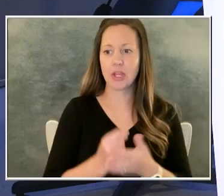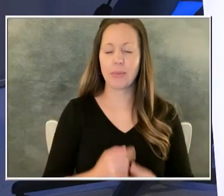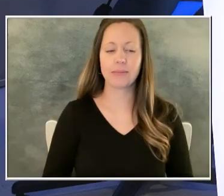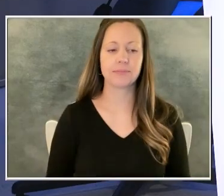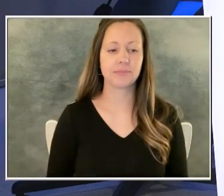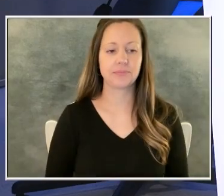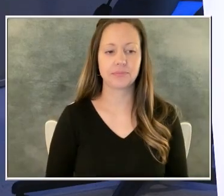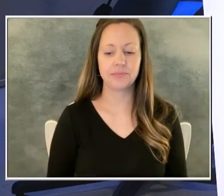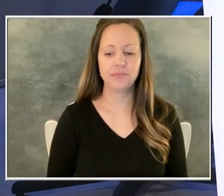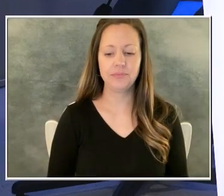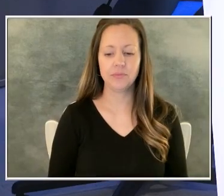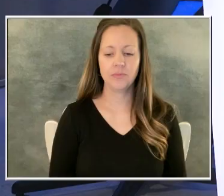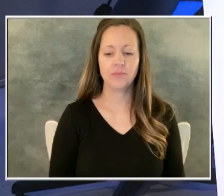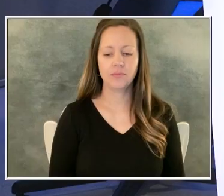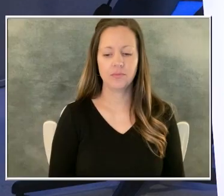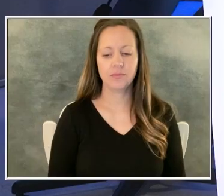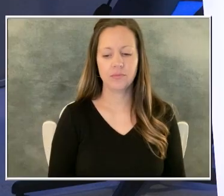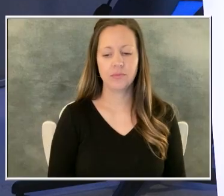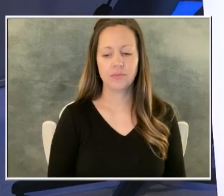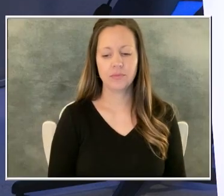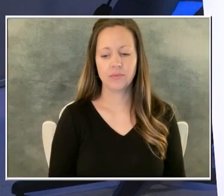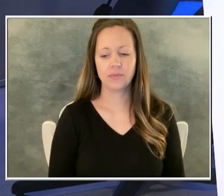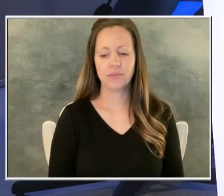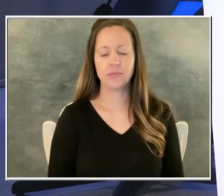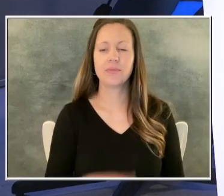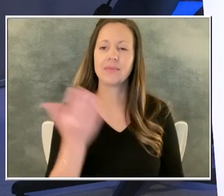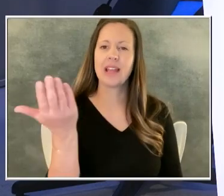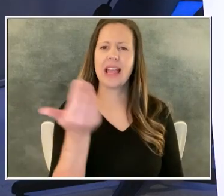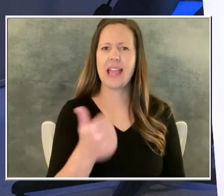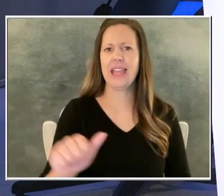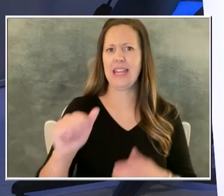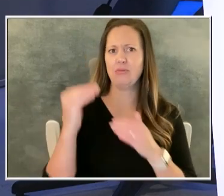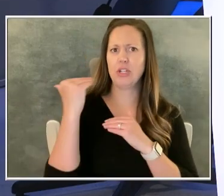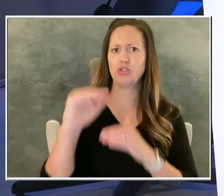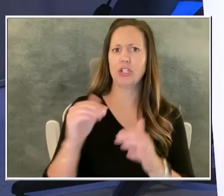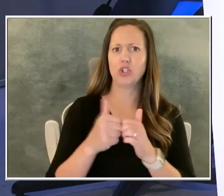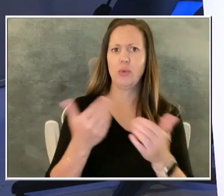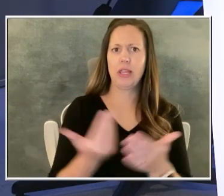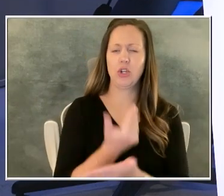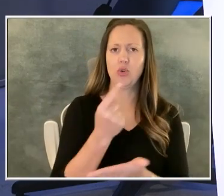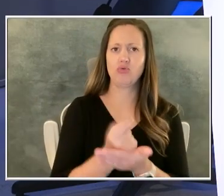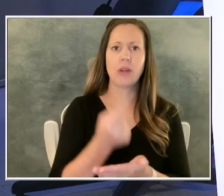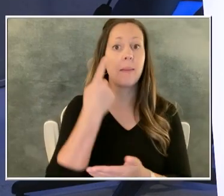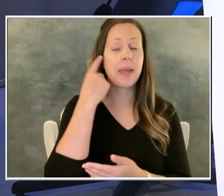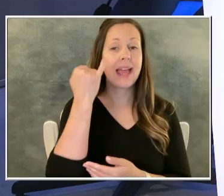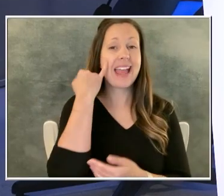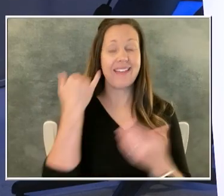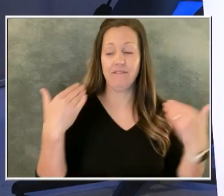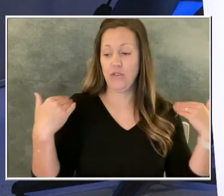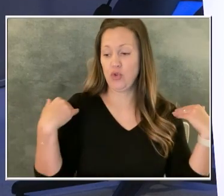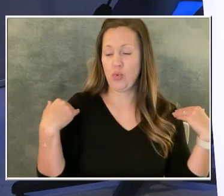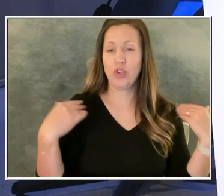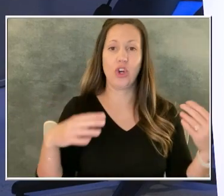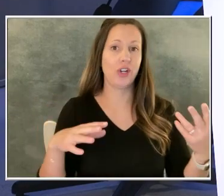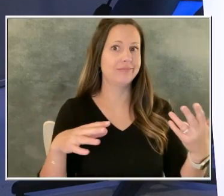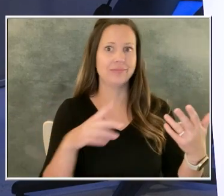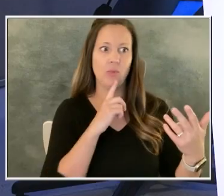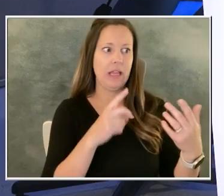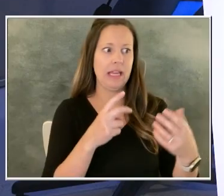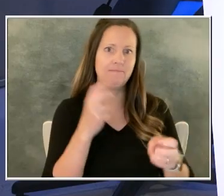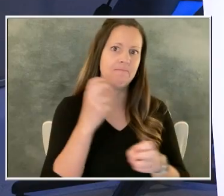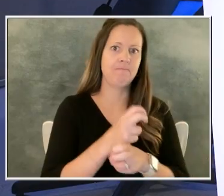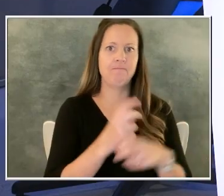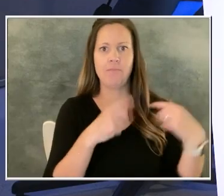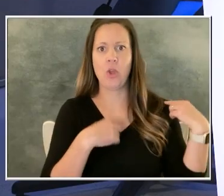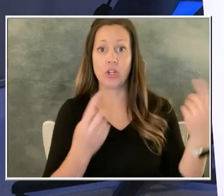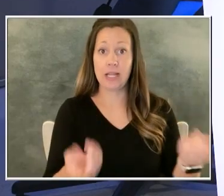any restrictions with this new treatment? For example, if the shoulder or joint has been stiff for a long time, would it still be suitable?